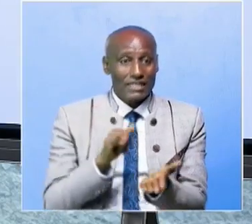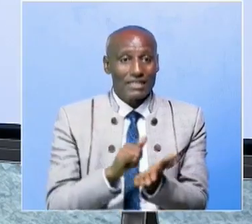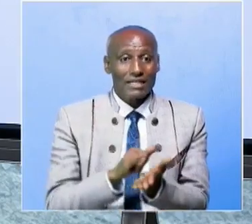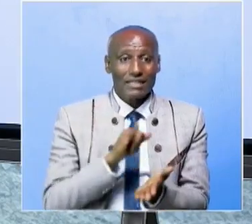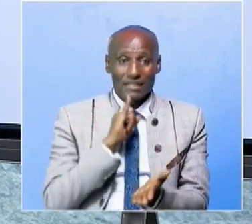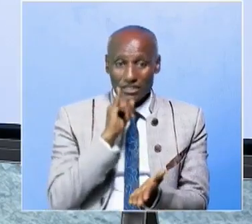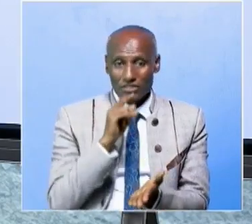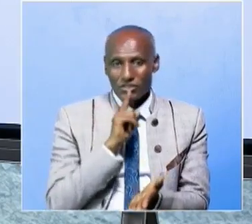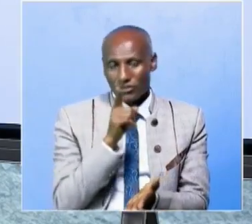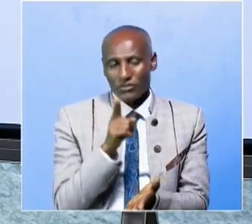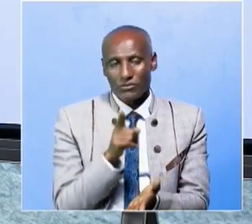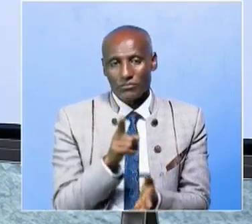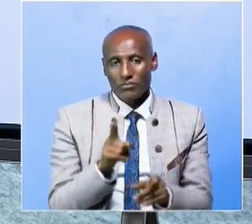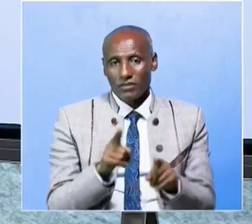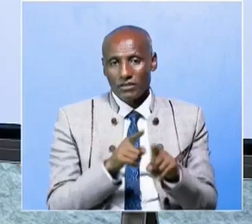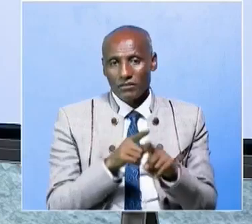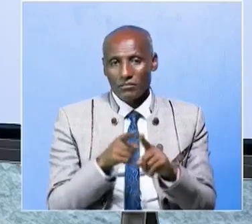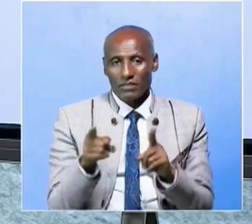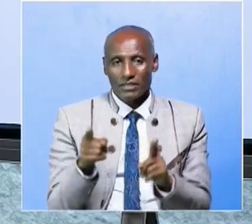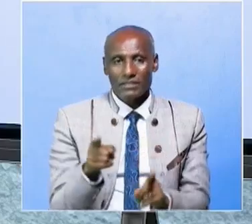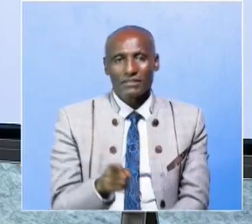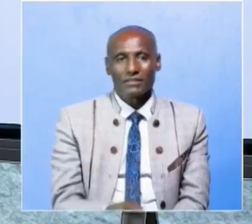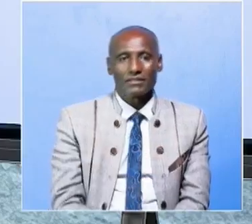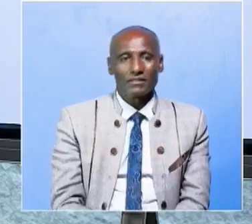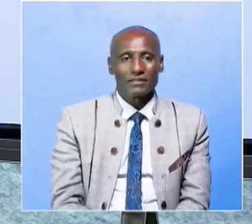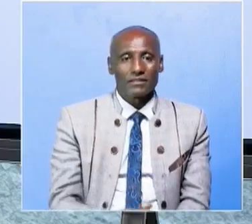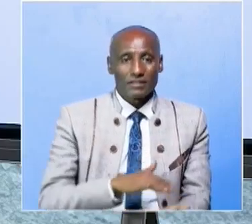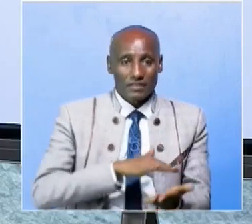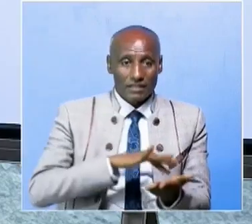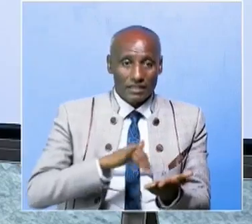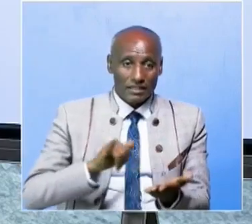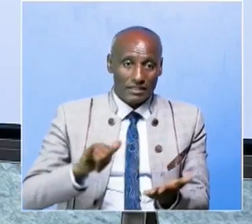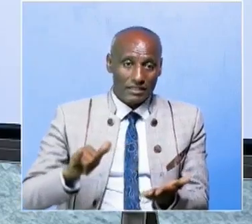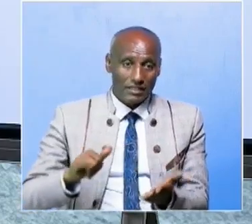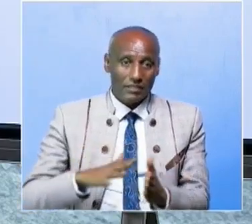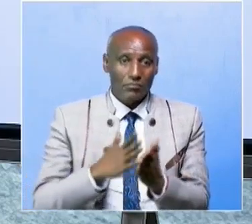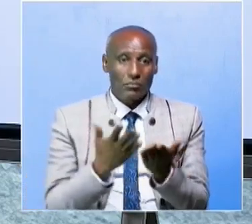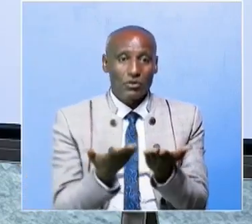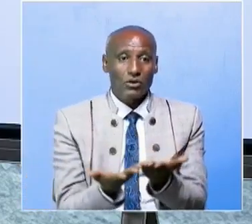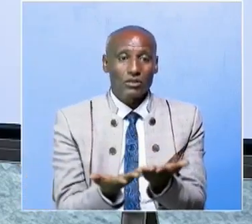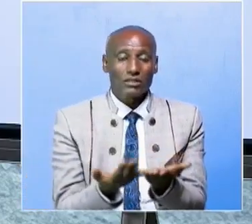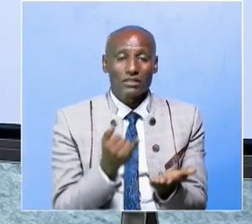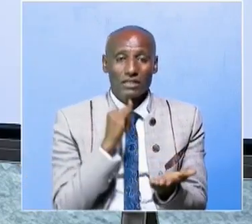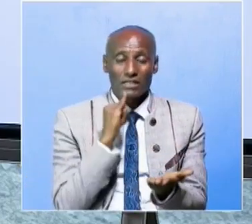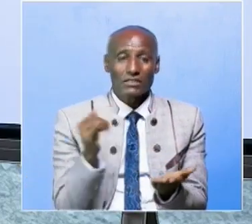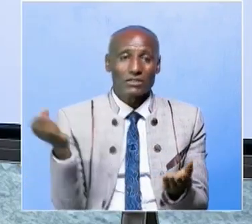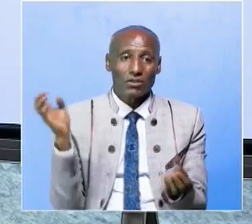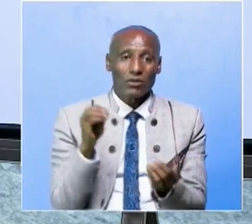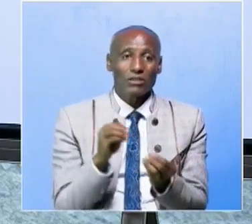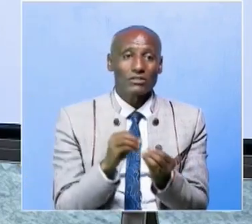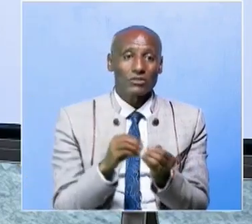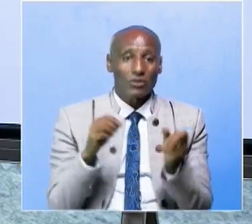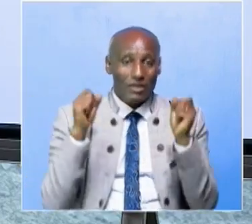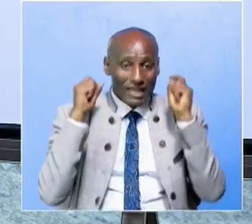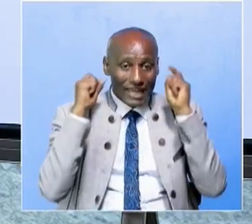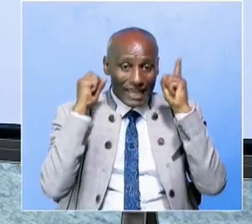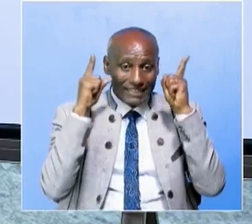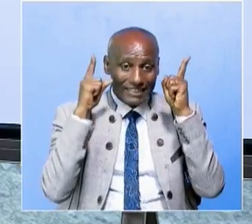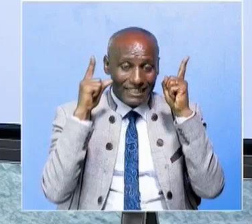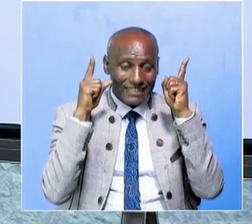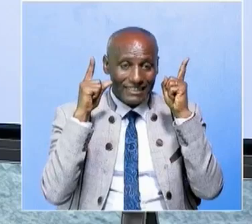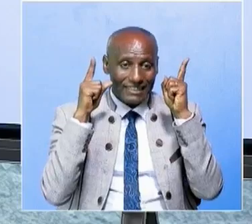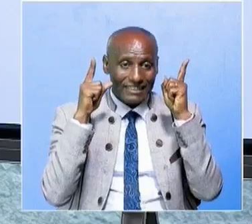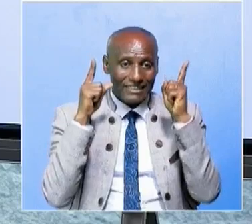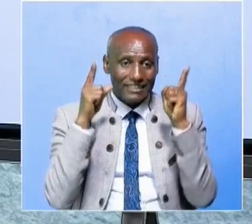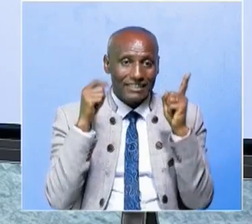opinion. But she's also saying reading book is also exciting as a